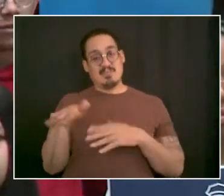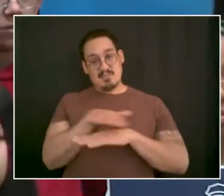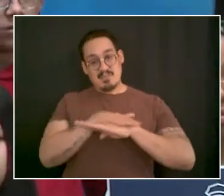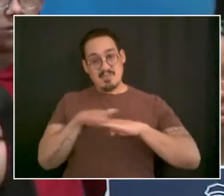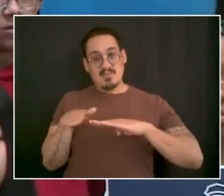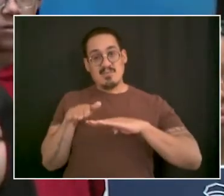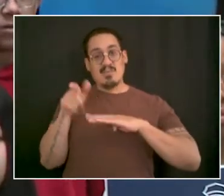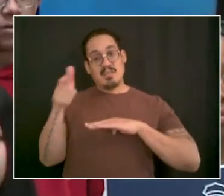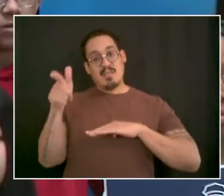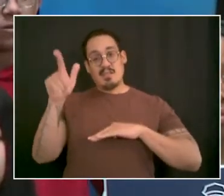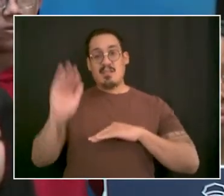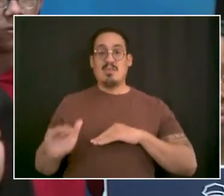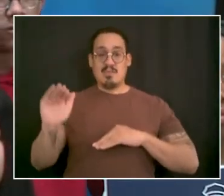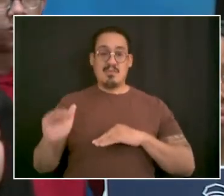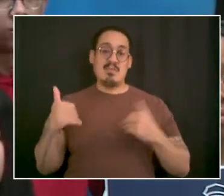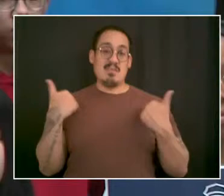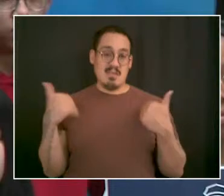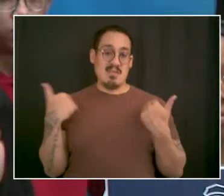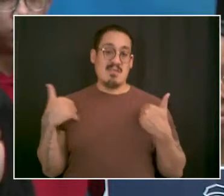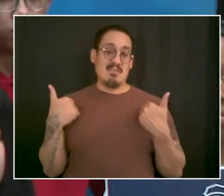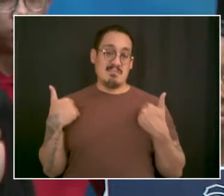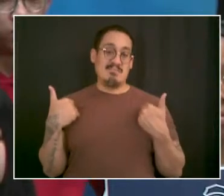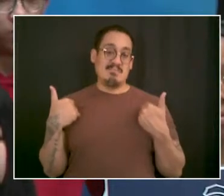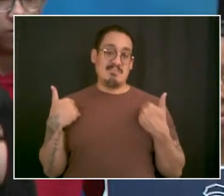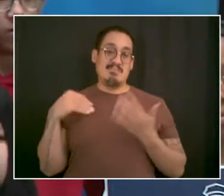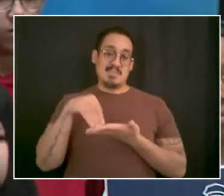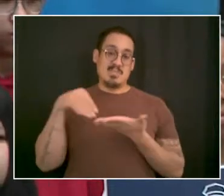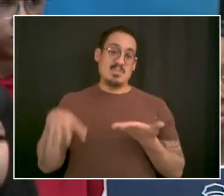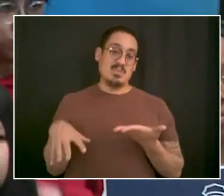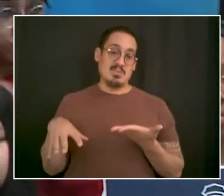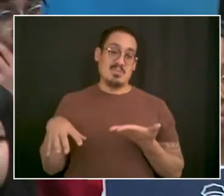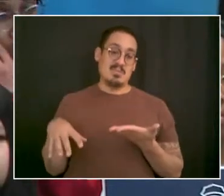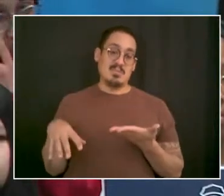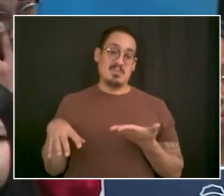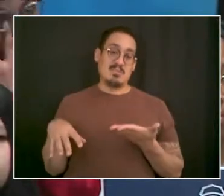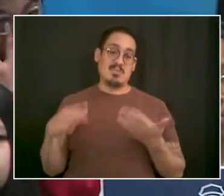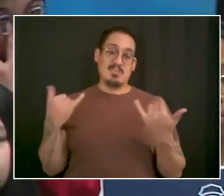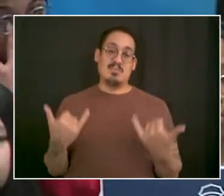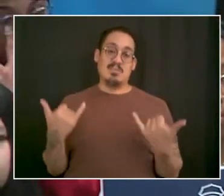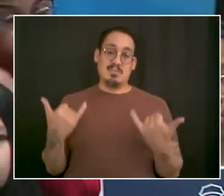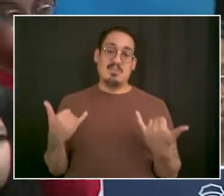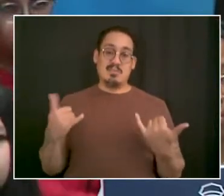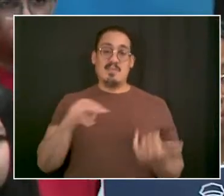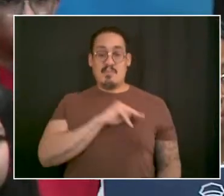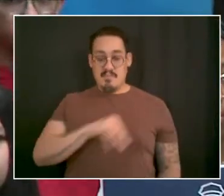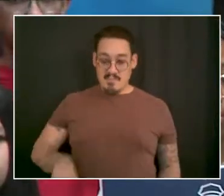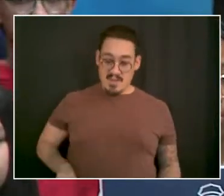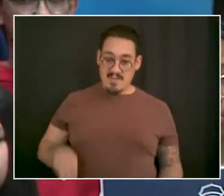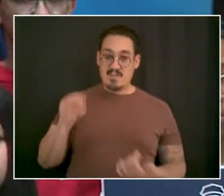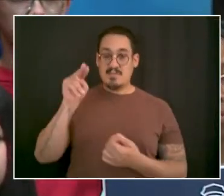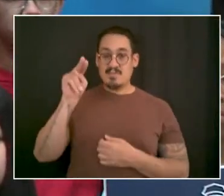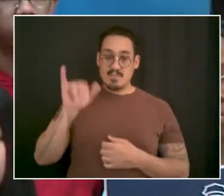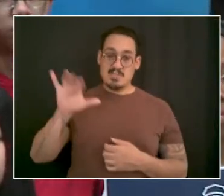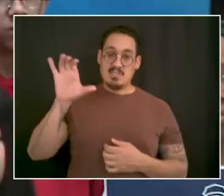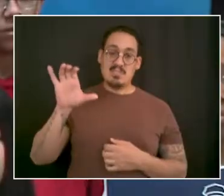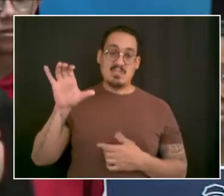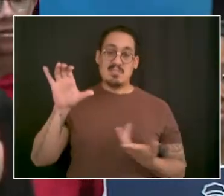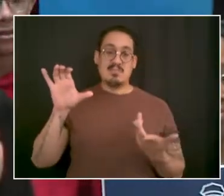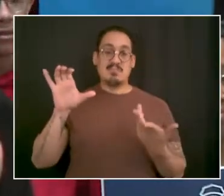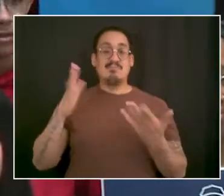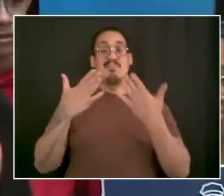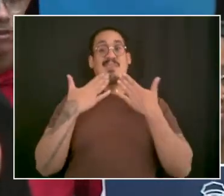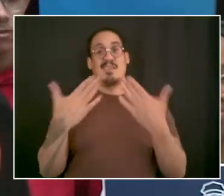little young student that now is the mayor of the city of New York. I cannot thank you